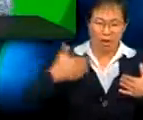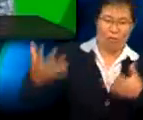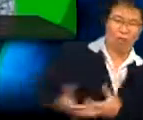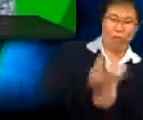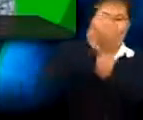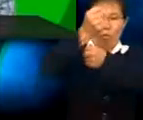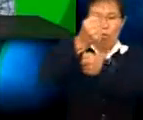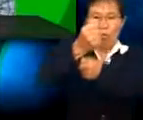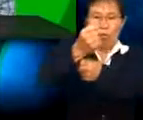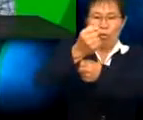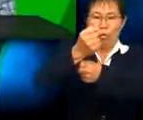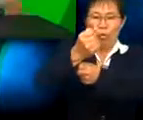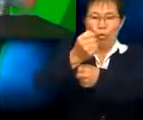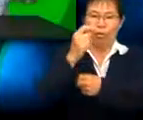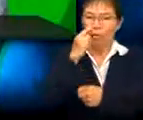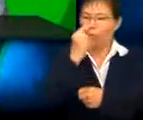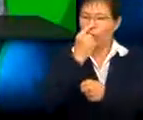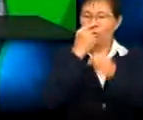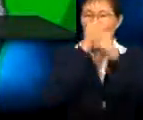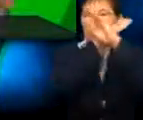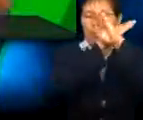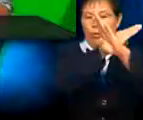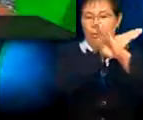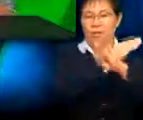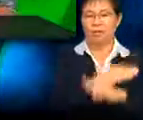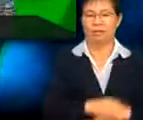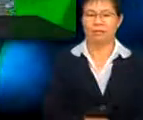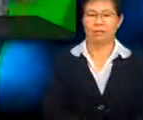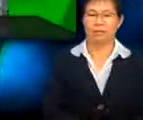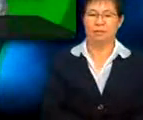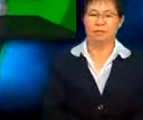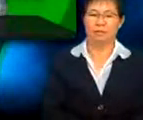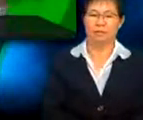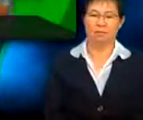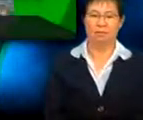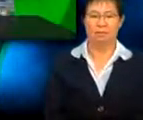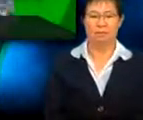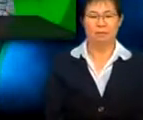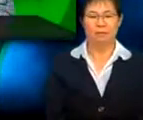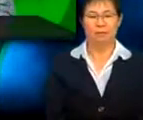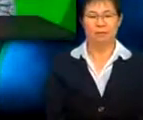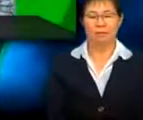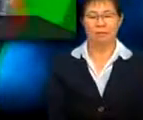You have won a nose protection gear!